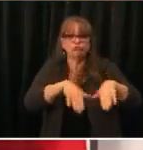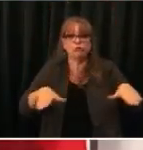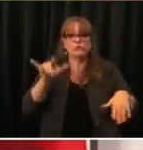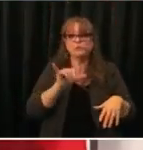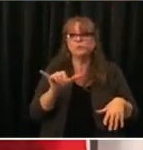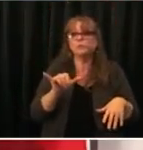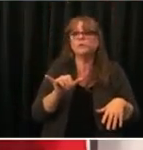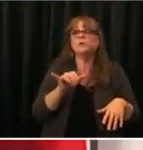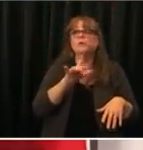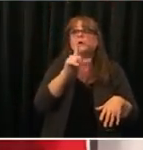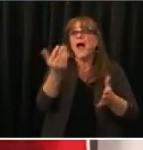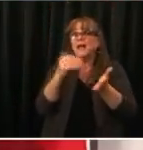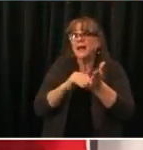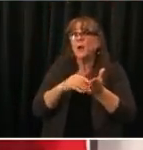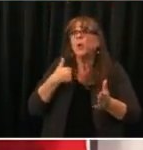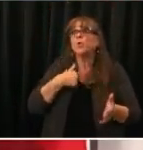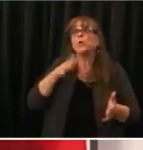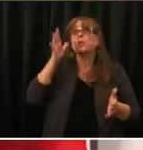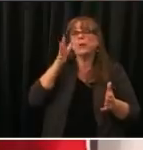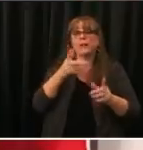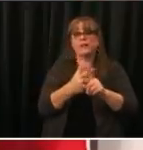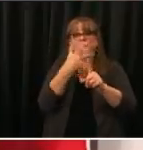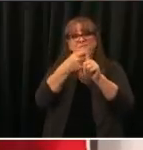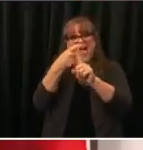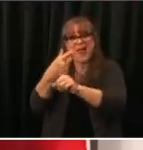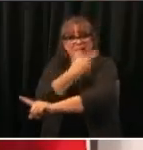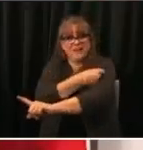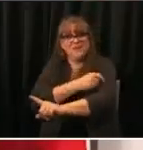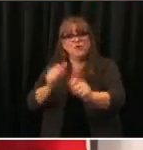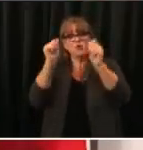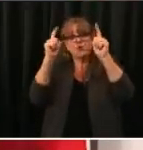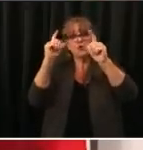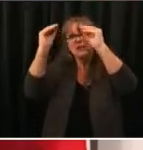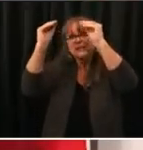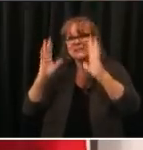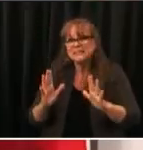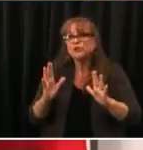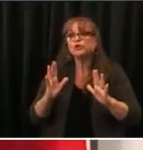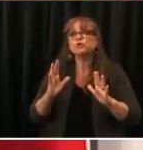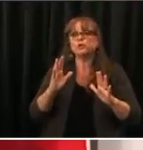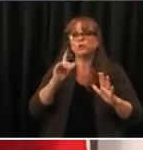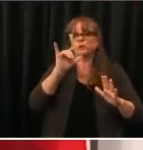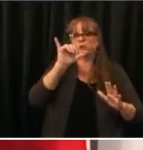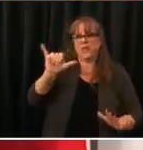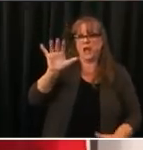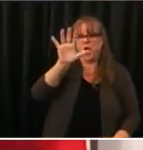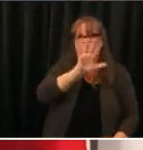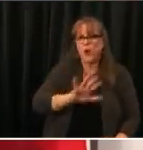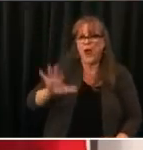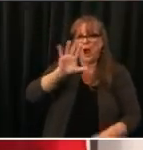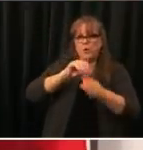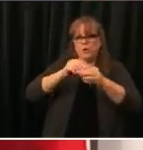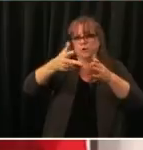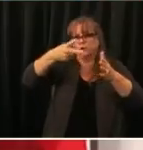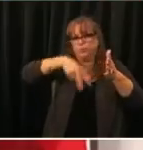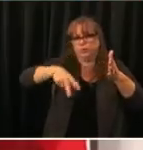state beginning February 8th. That's expected to take 2 or 3 weeks. We will be using about a third to half of the